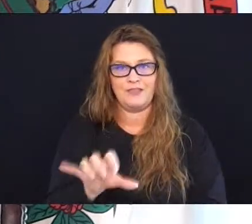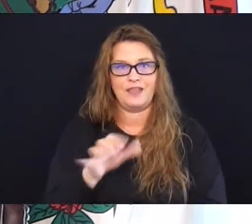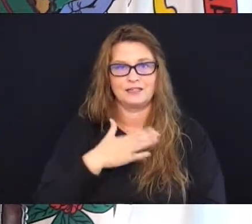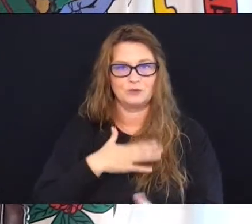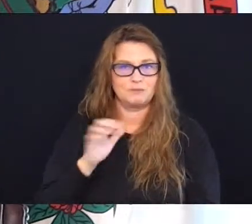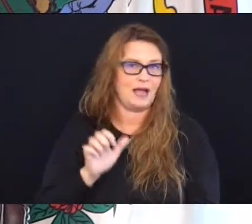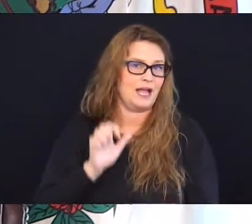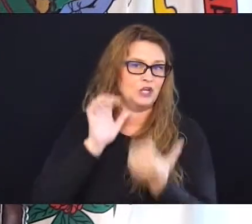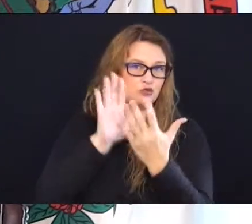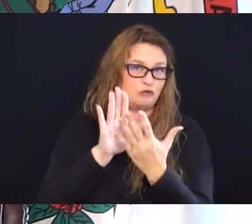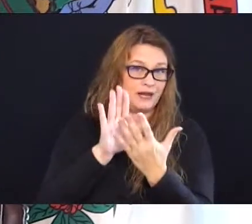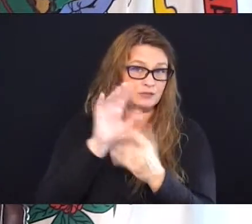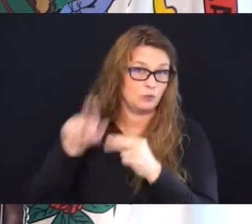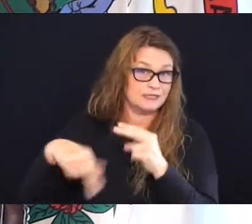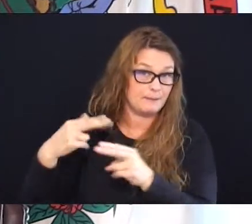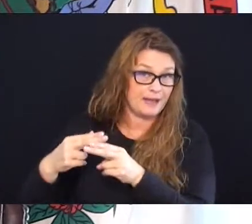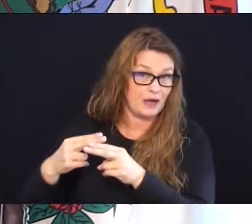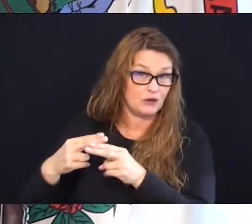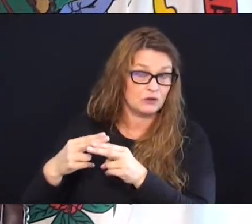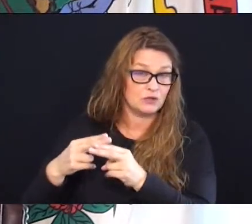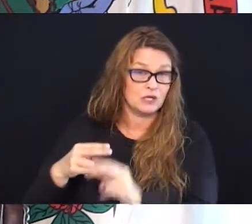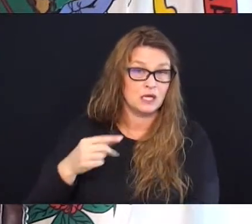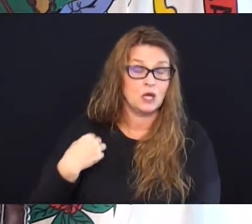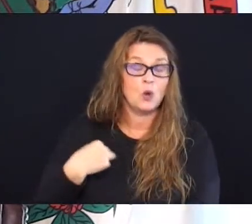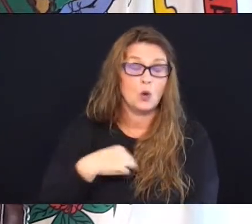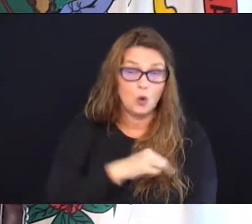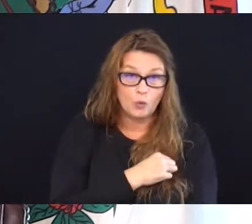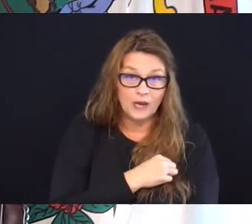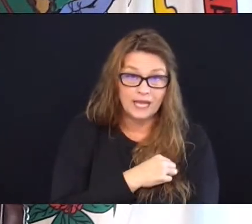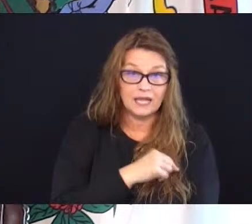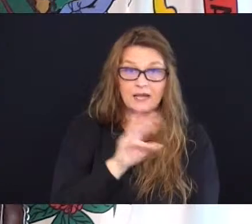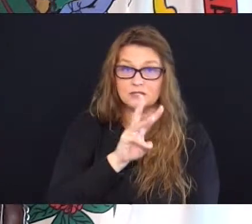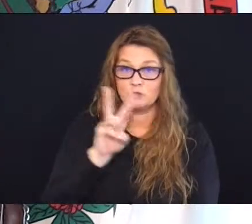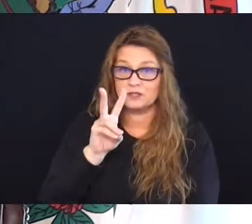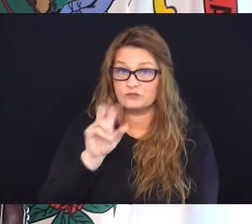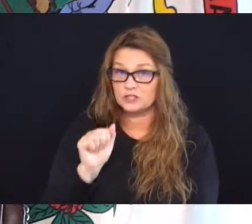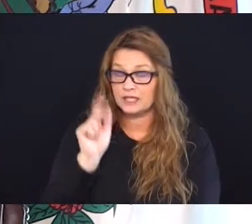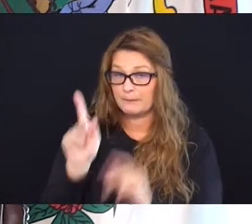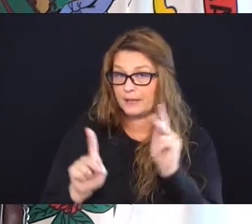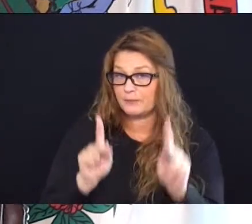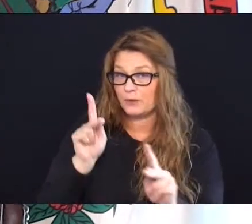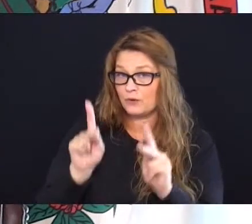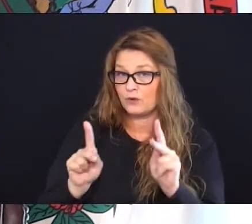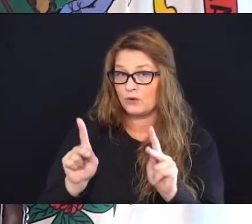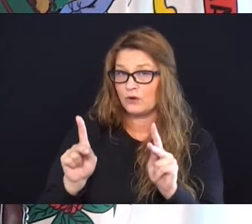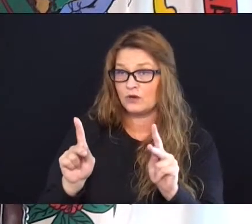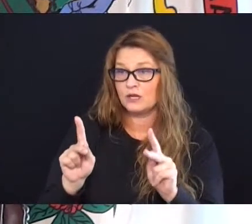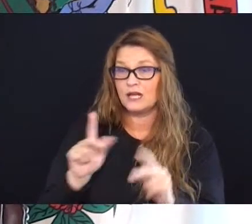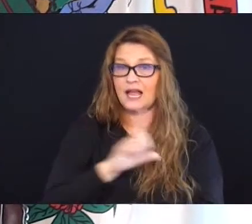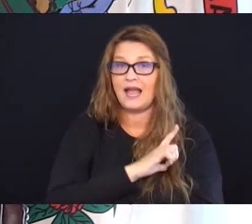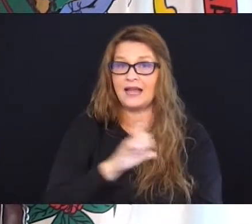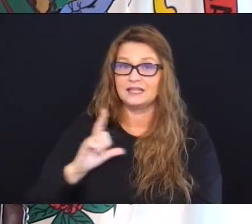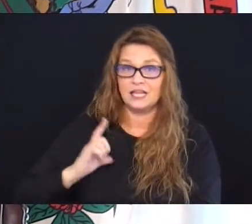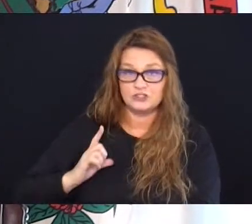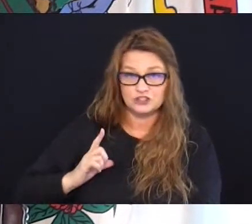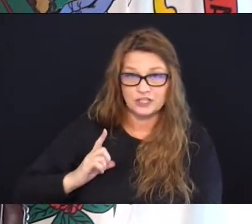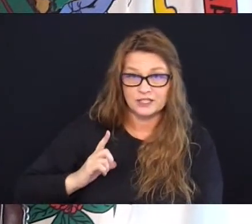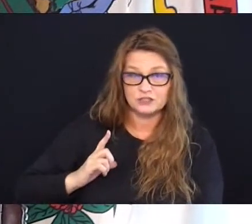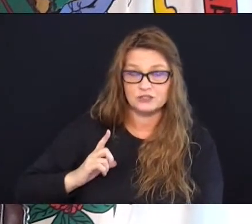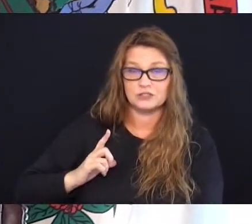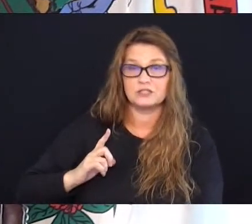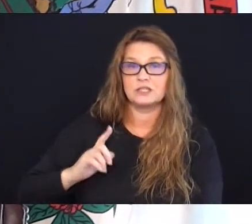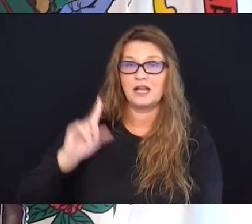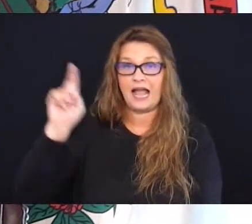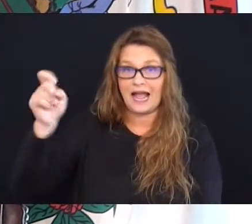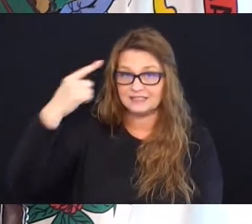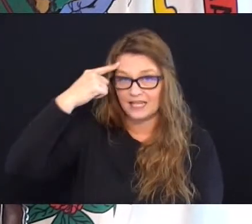was about, and truly, truly, we as West Virginians, we as legislators, we as